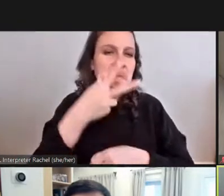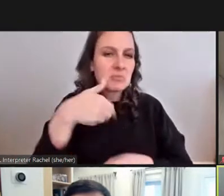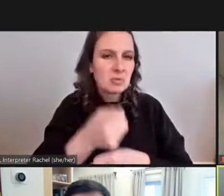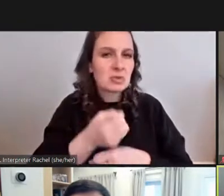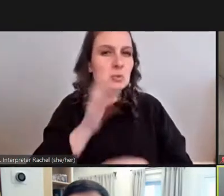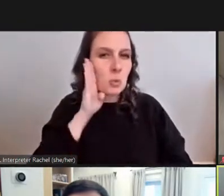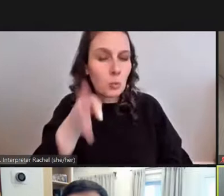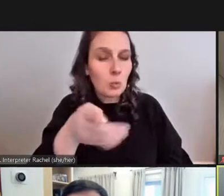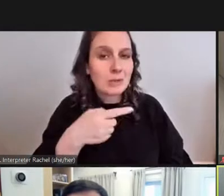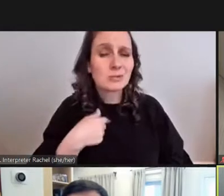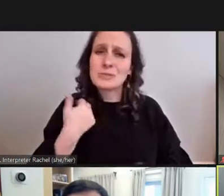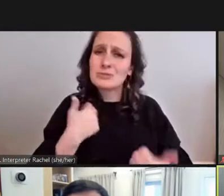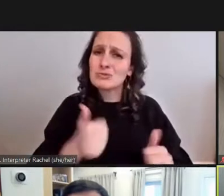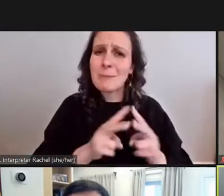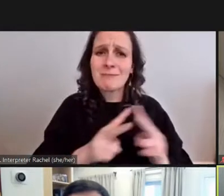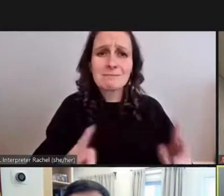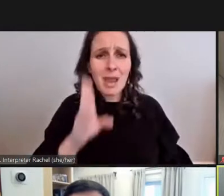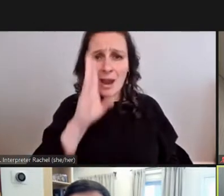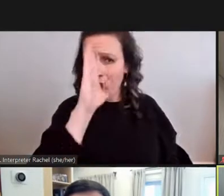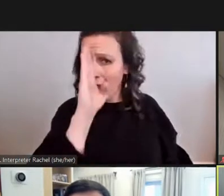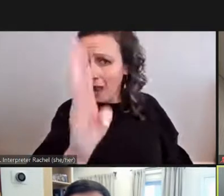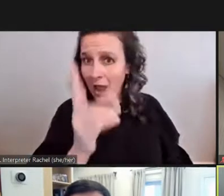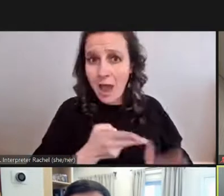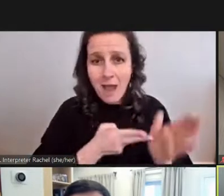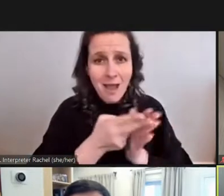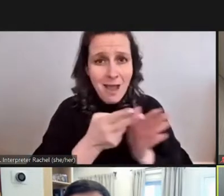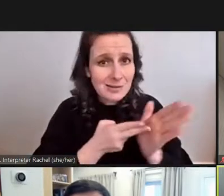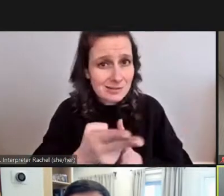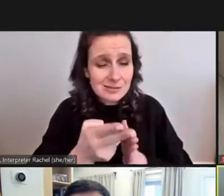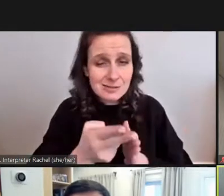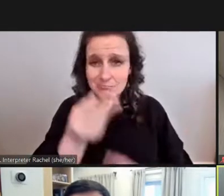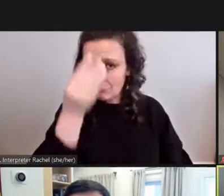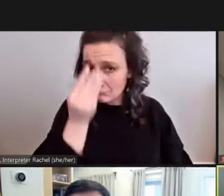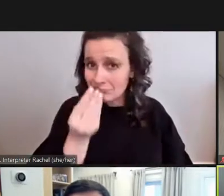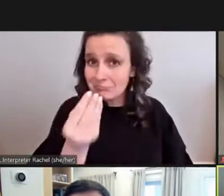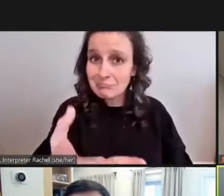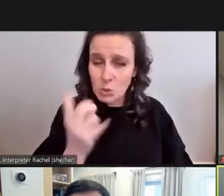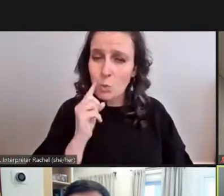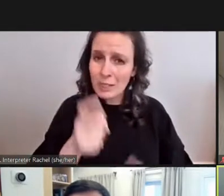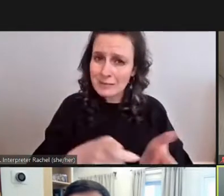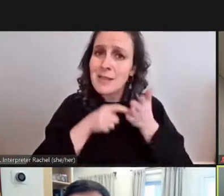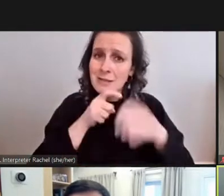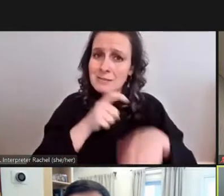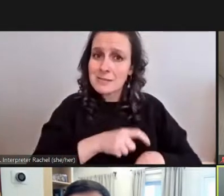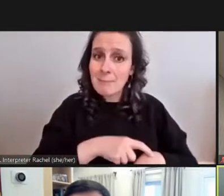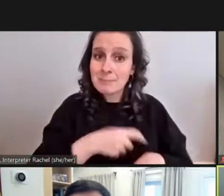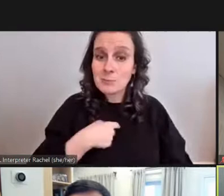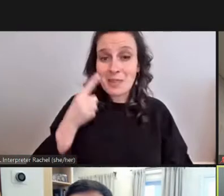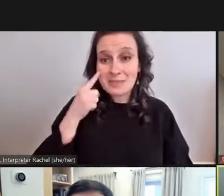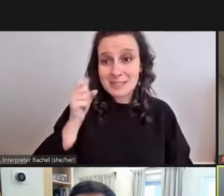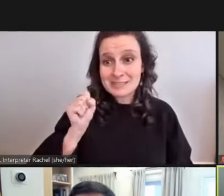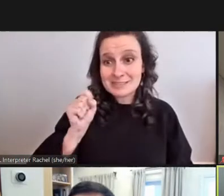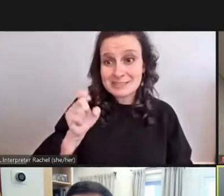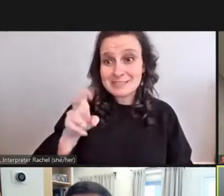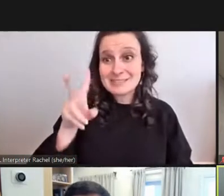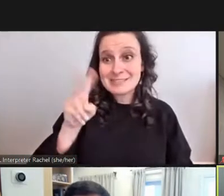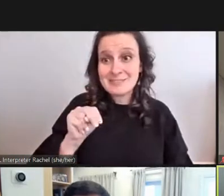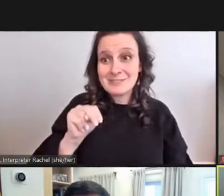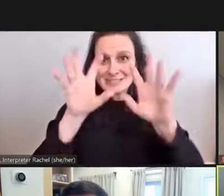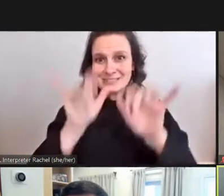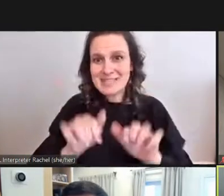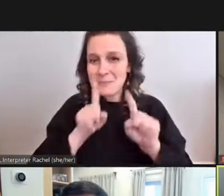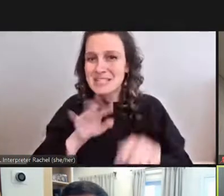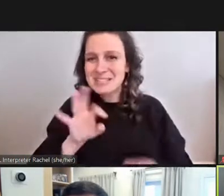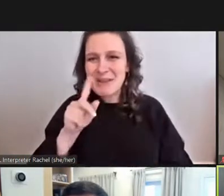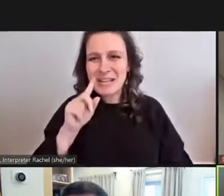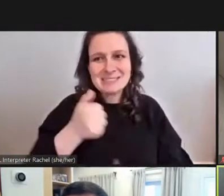offerings. So we just try to be really, really, really, really blunt and upfront about that. And I think Stephen is typing the answer back, which is great because he